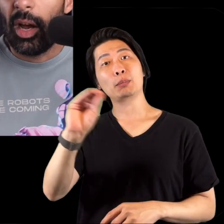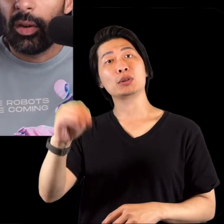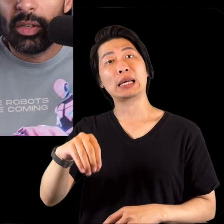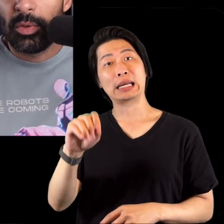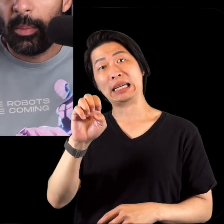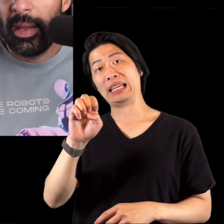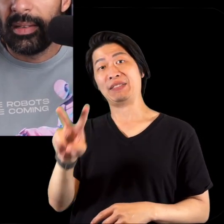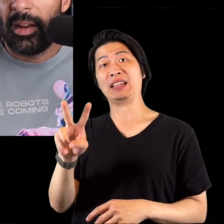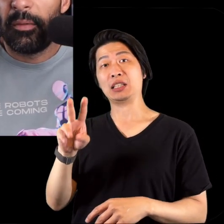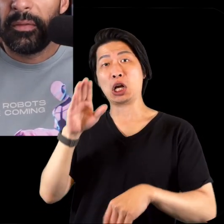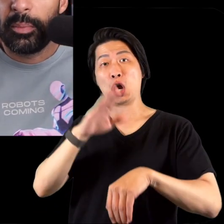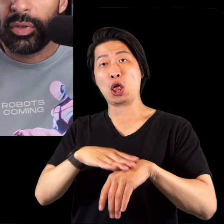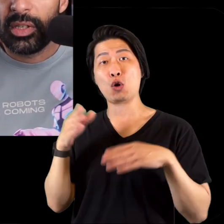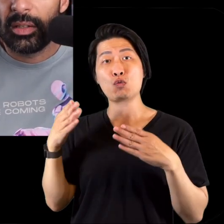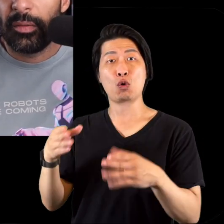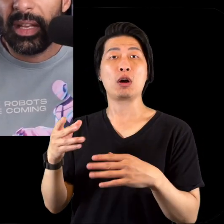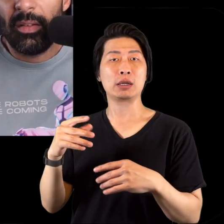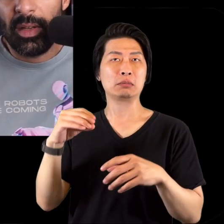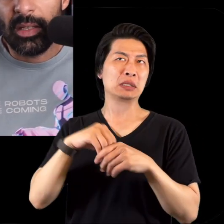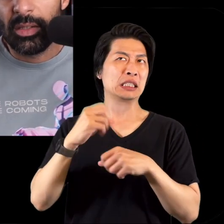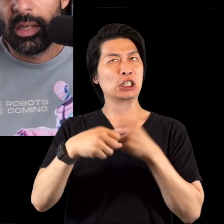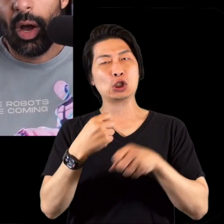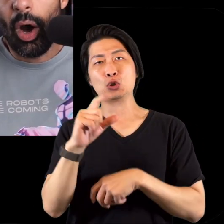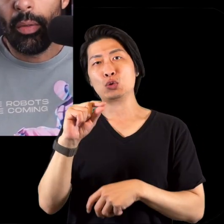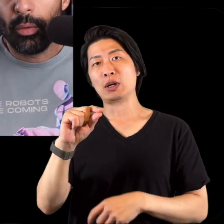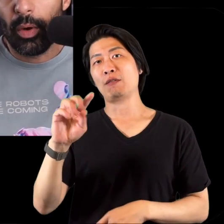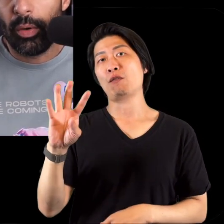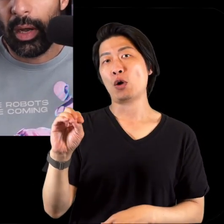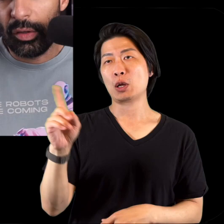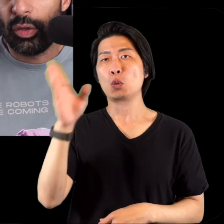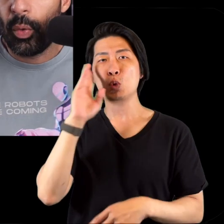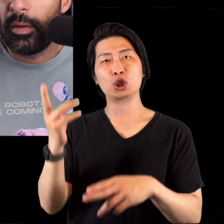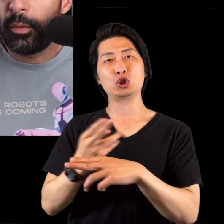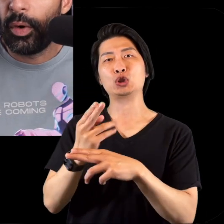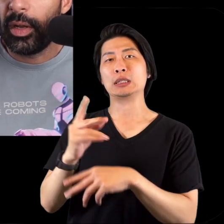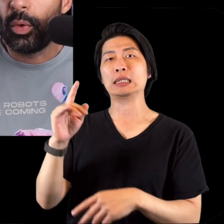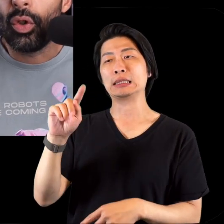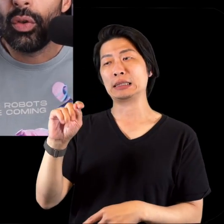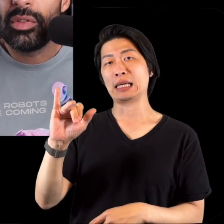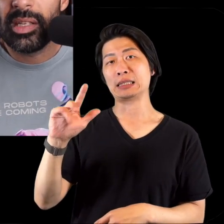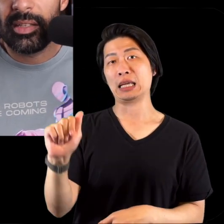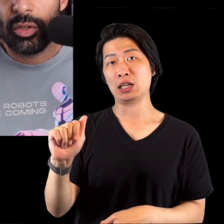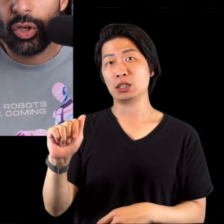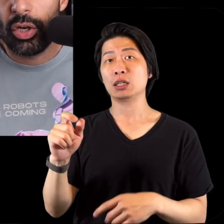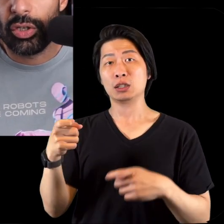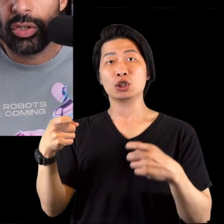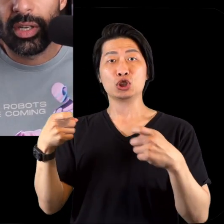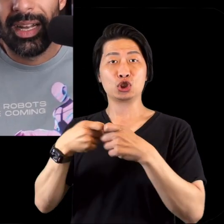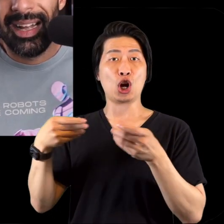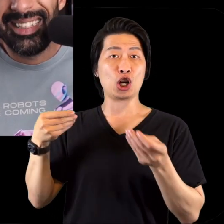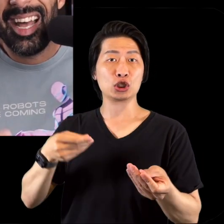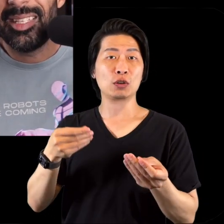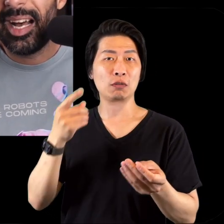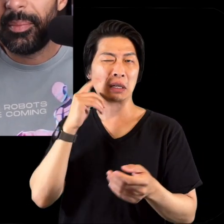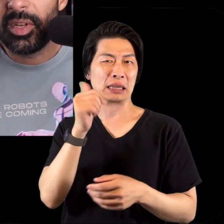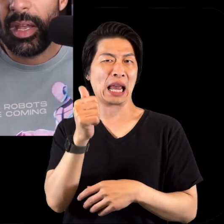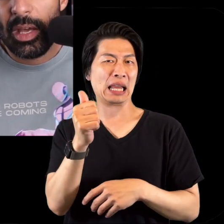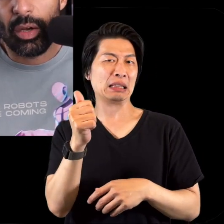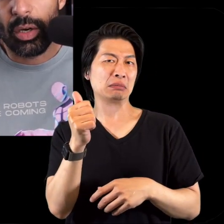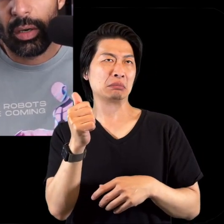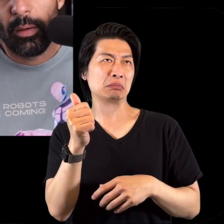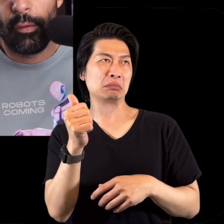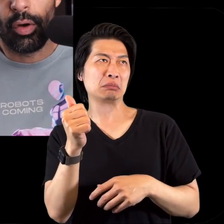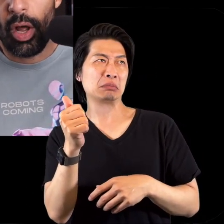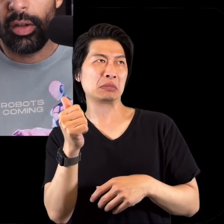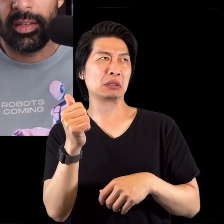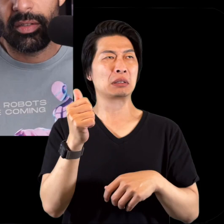Then the other assumption I'm making is that 50% of EVs on the road in 2040 will use Tesla chargers 10 times a